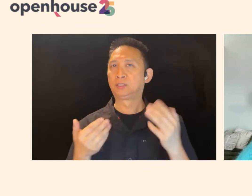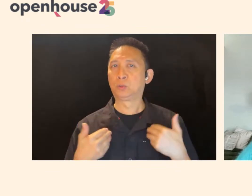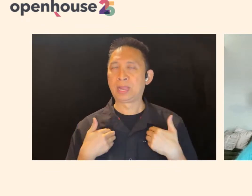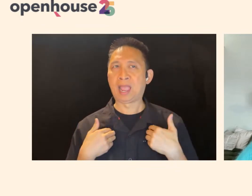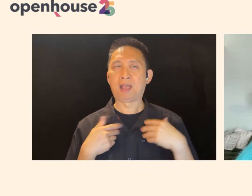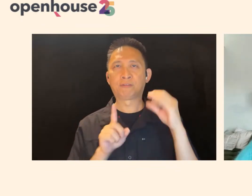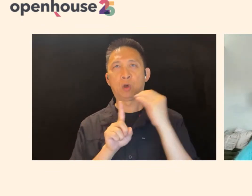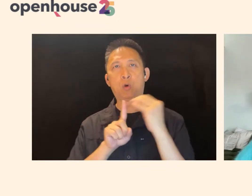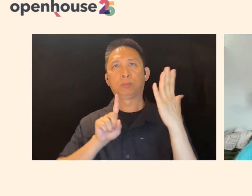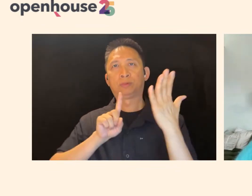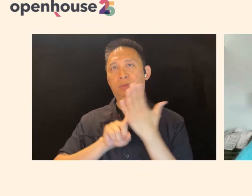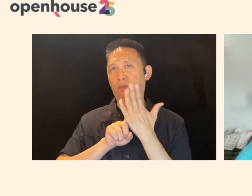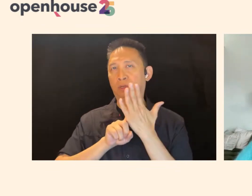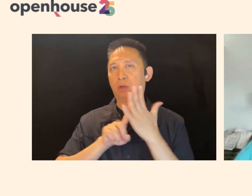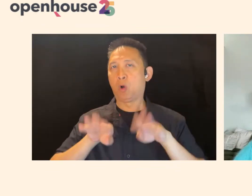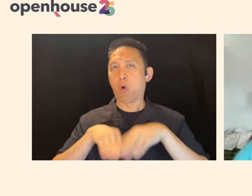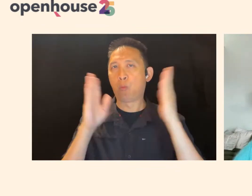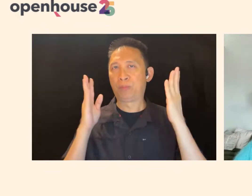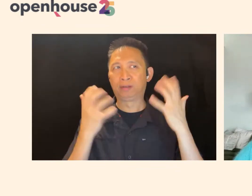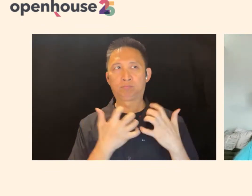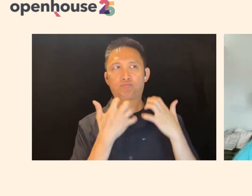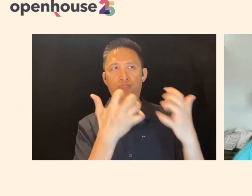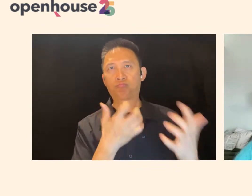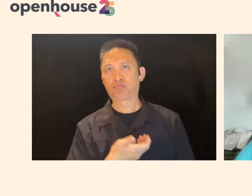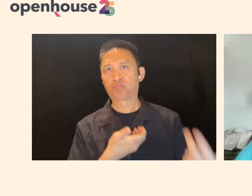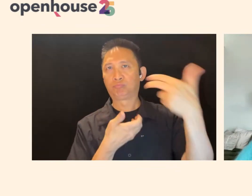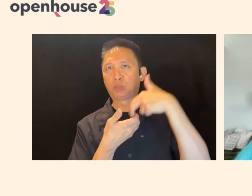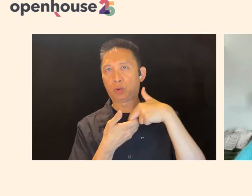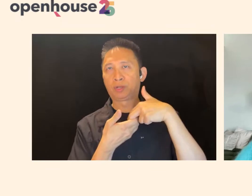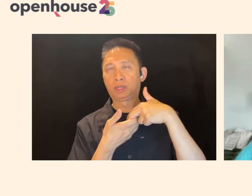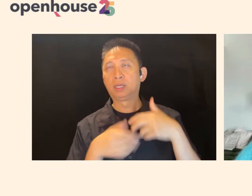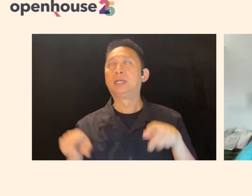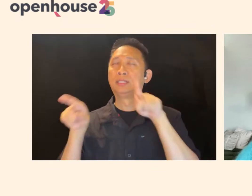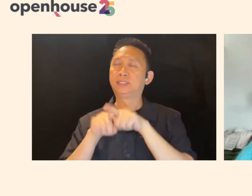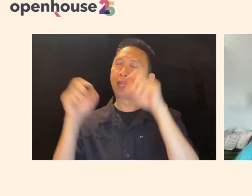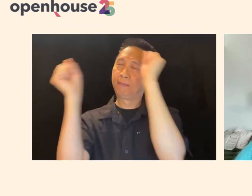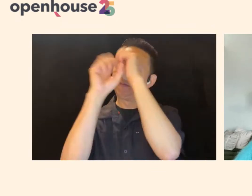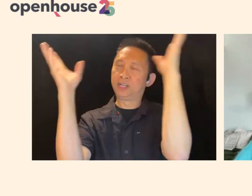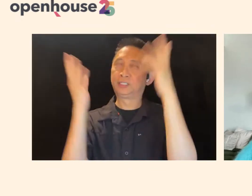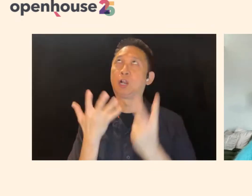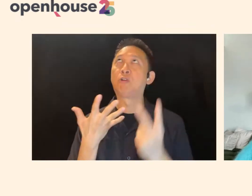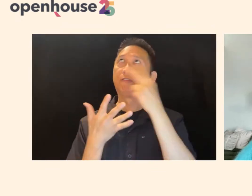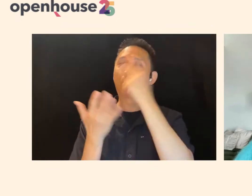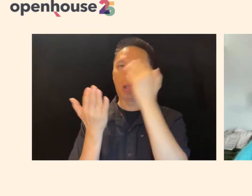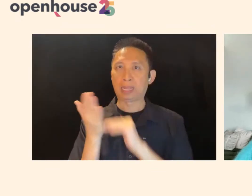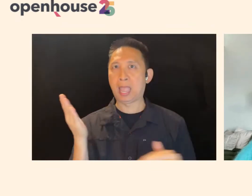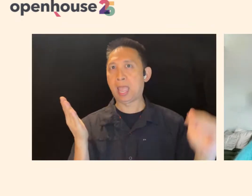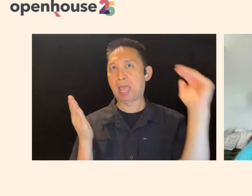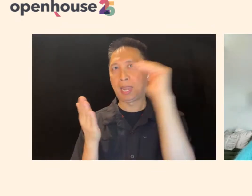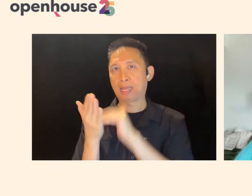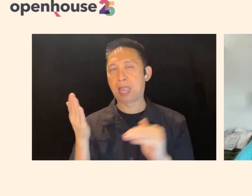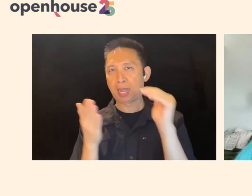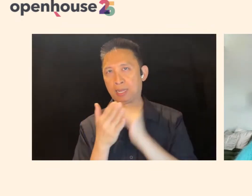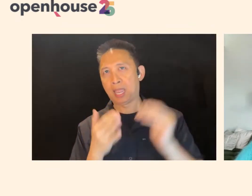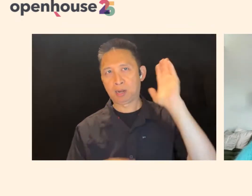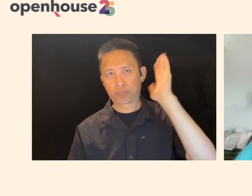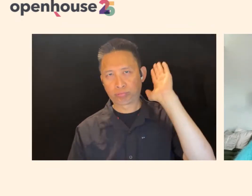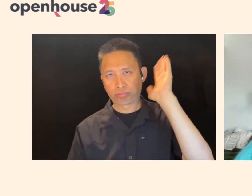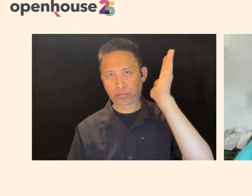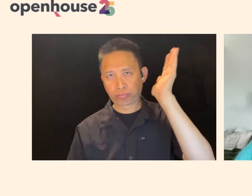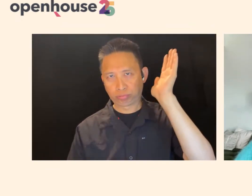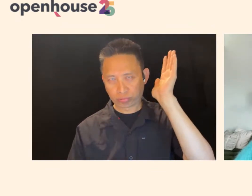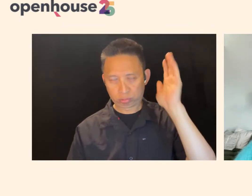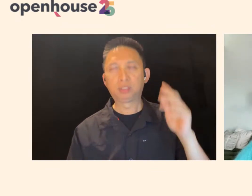door orientation, where we reviewed the same vision again and again, and we would remark upon it